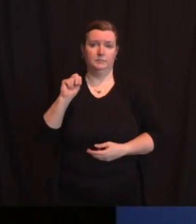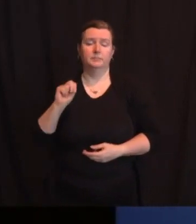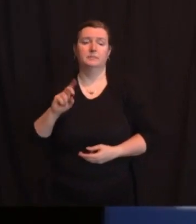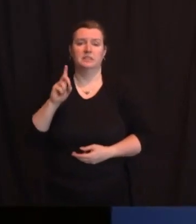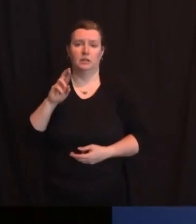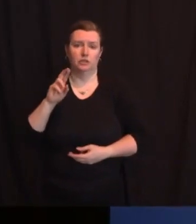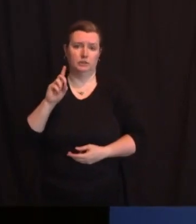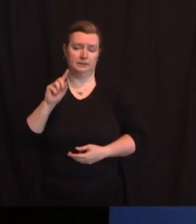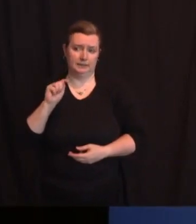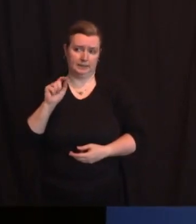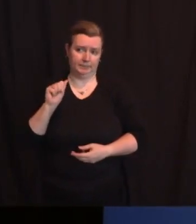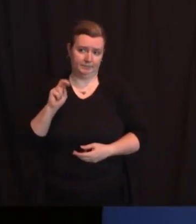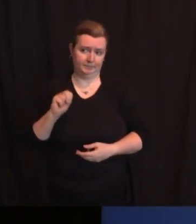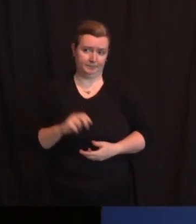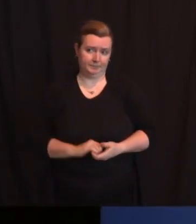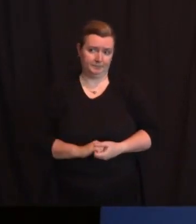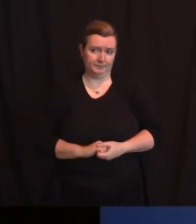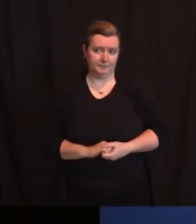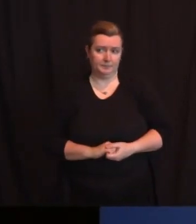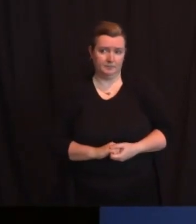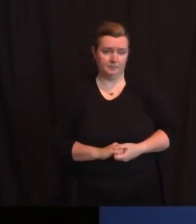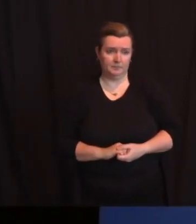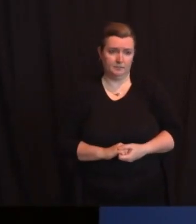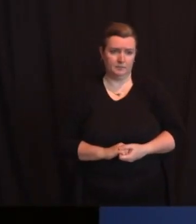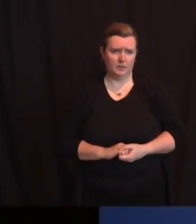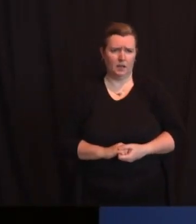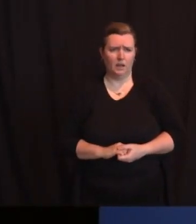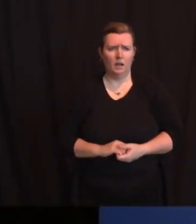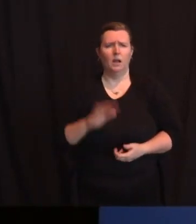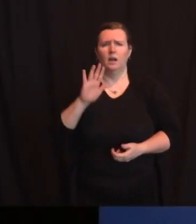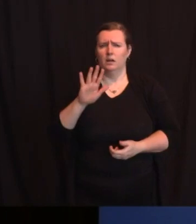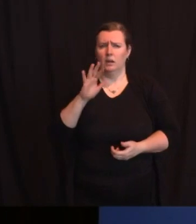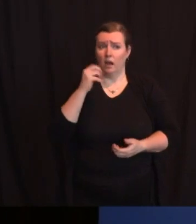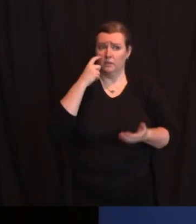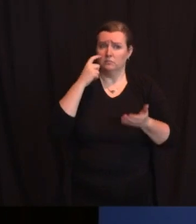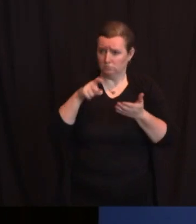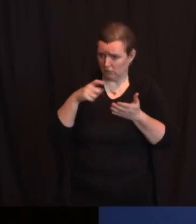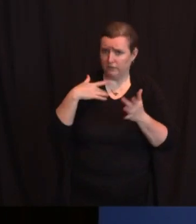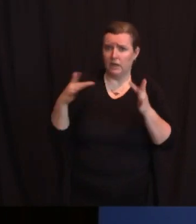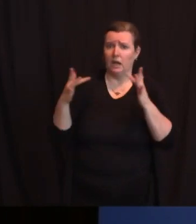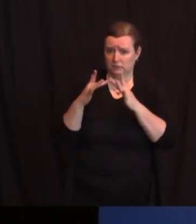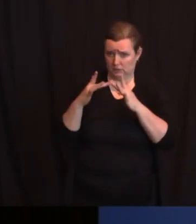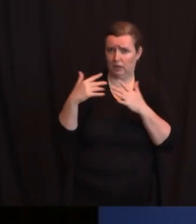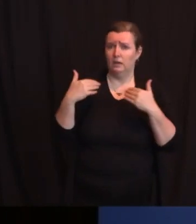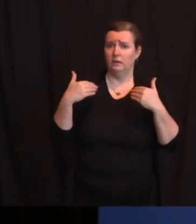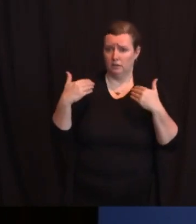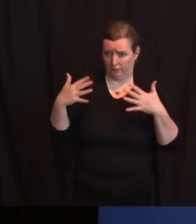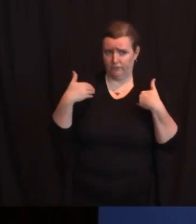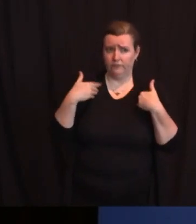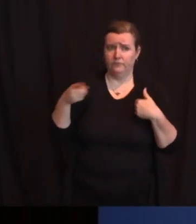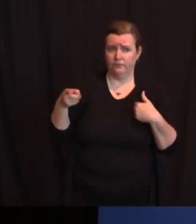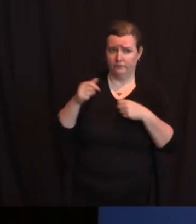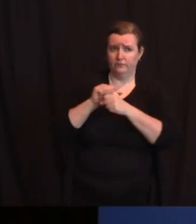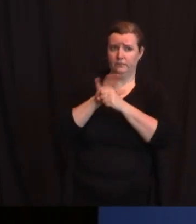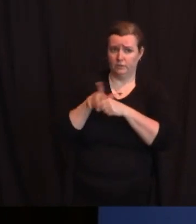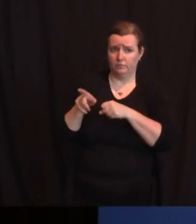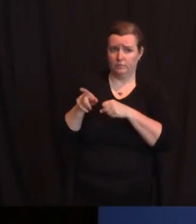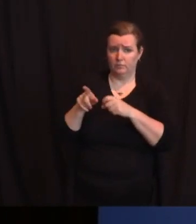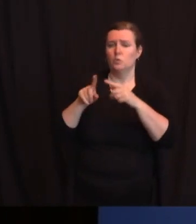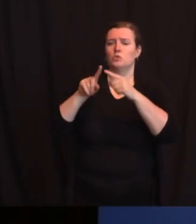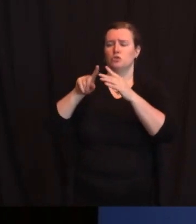a person to get a call? You're identified as a contact. As the commissioner had mentioned, everything begins first with that positive test.